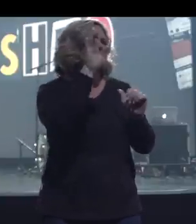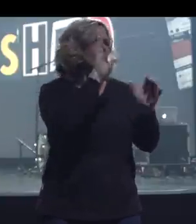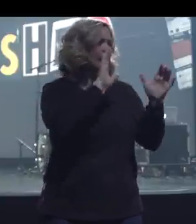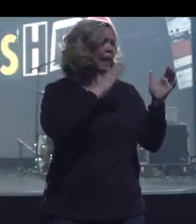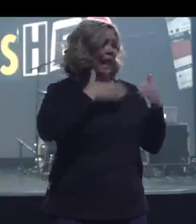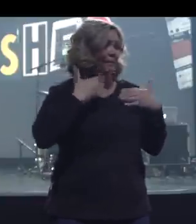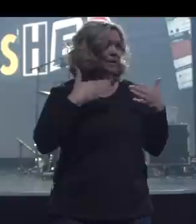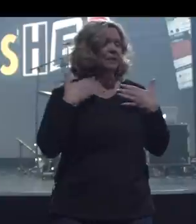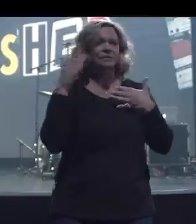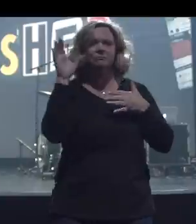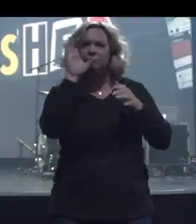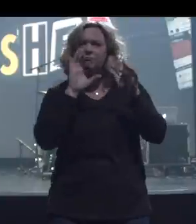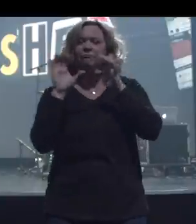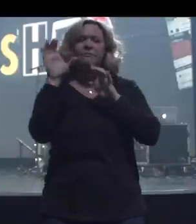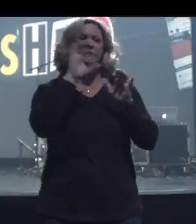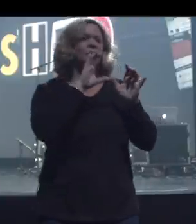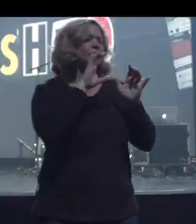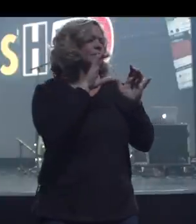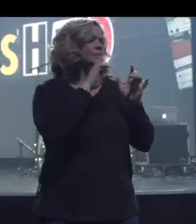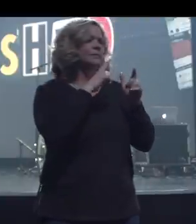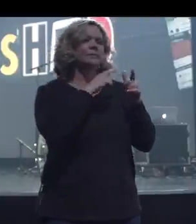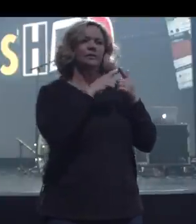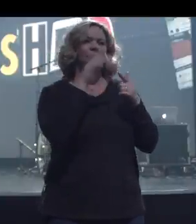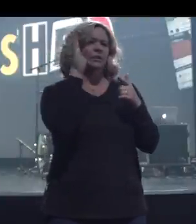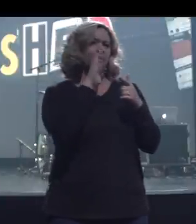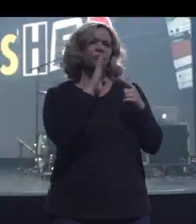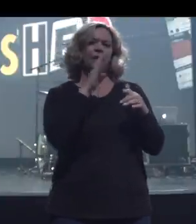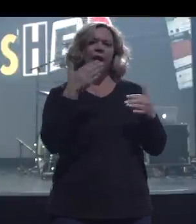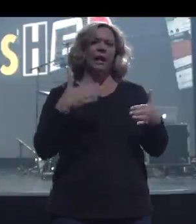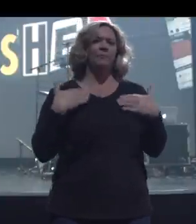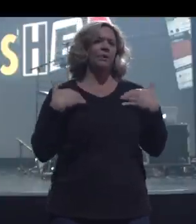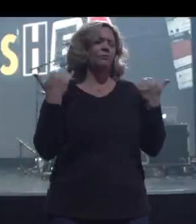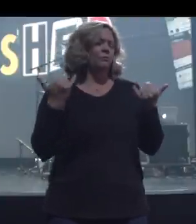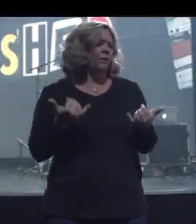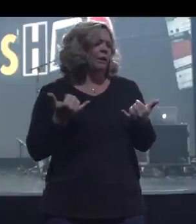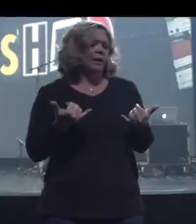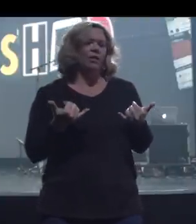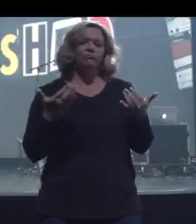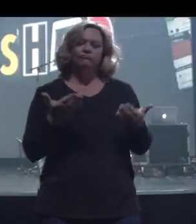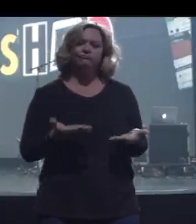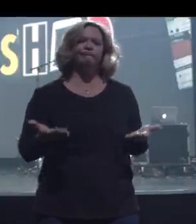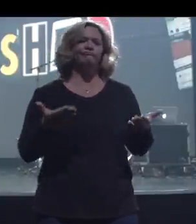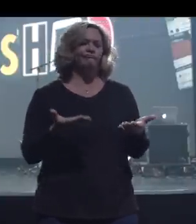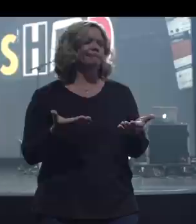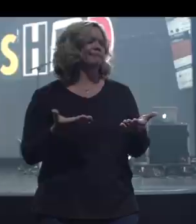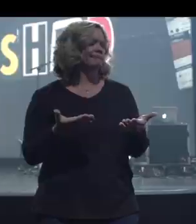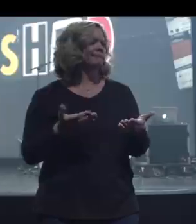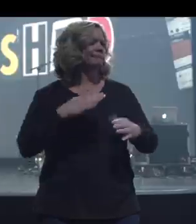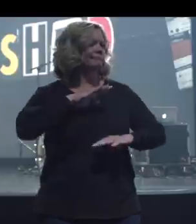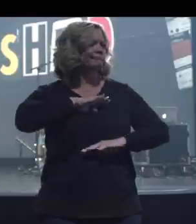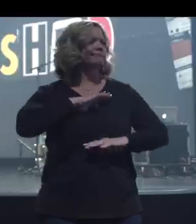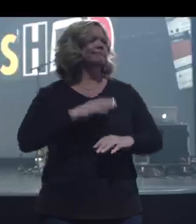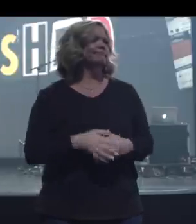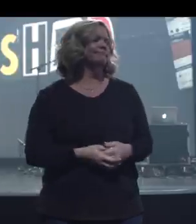else, you'll never be happy right where you are, right now.